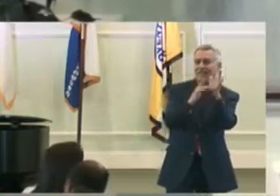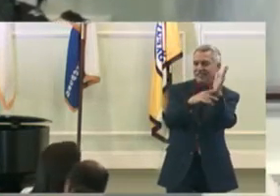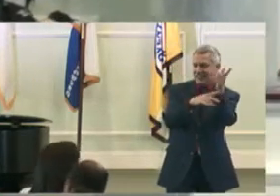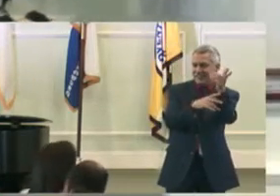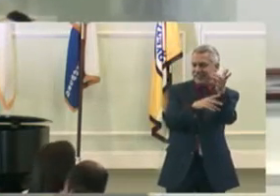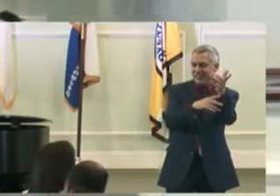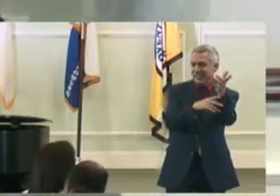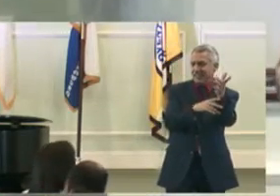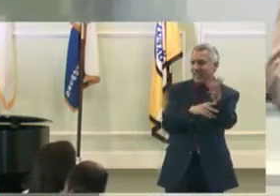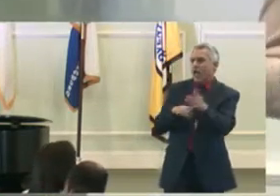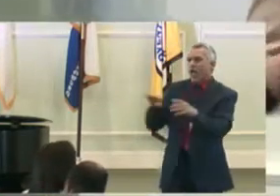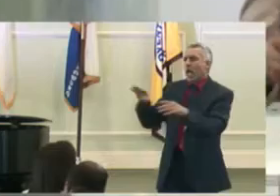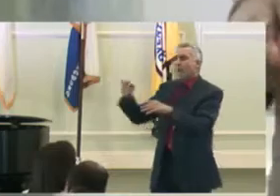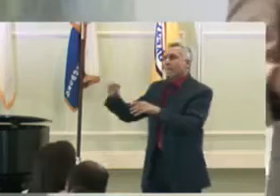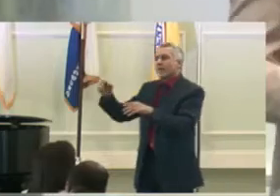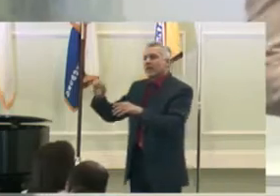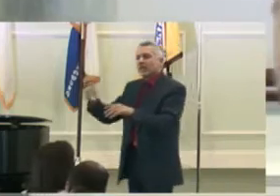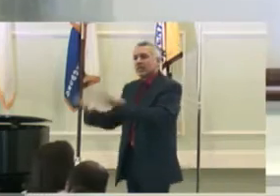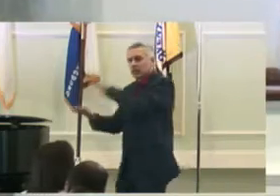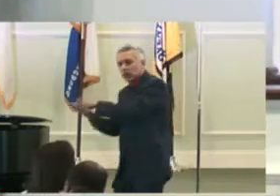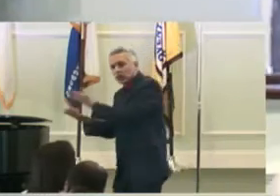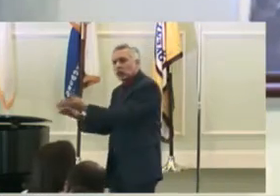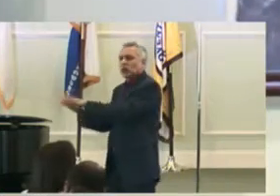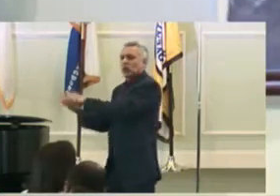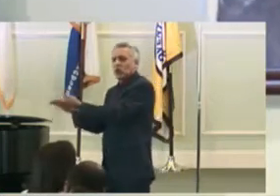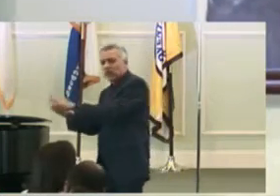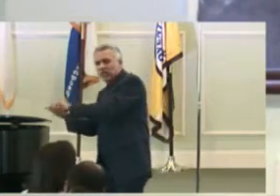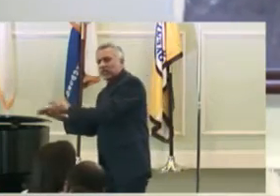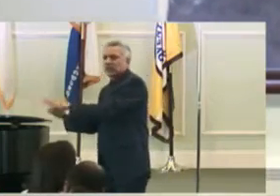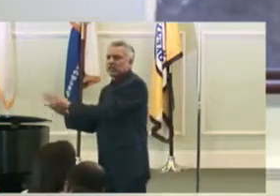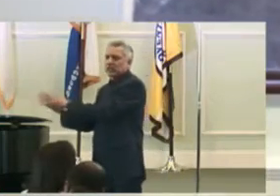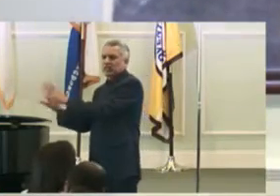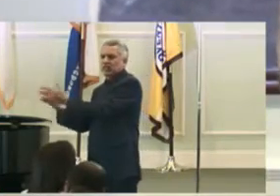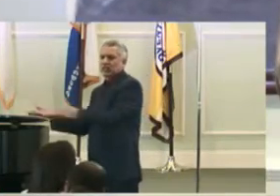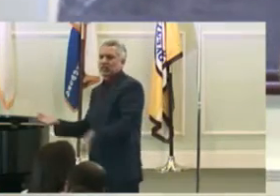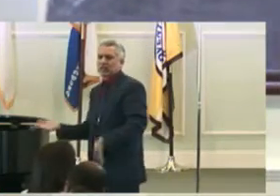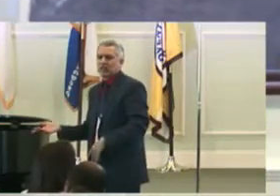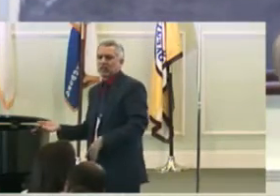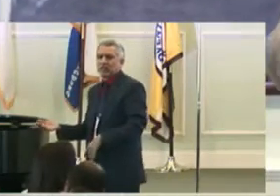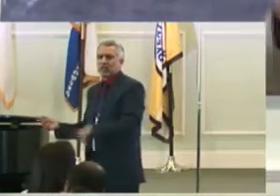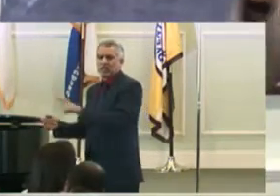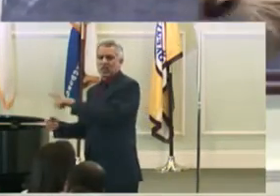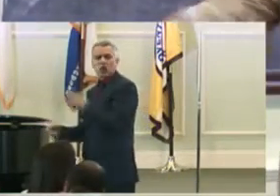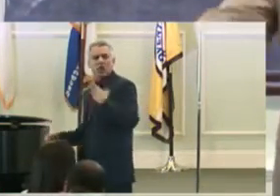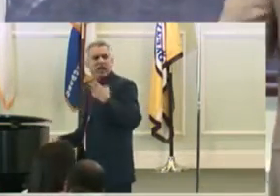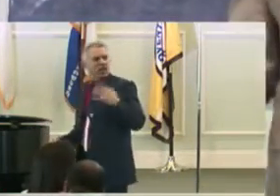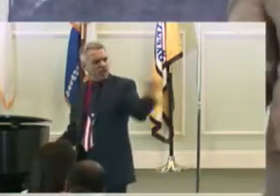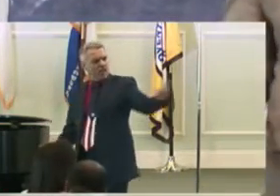point, you're careful about many things. It's only really one you need to worry about.